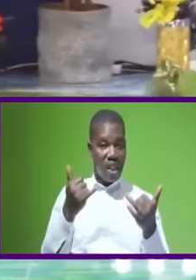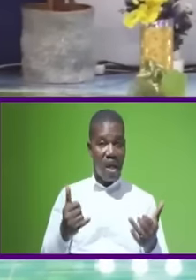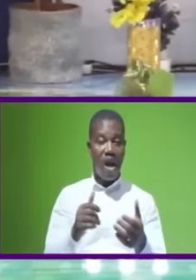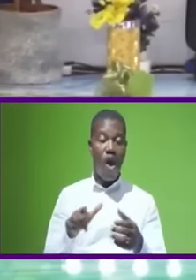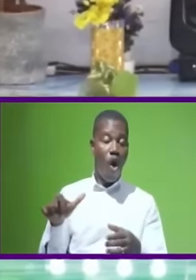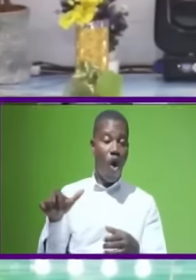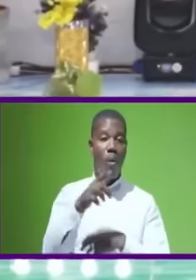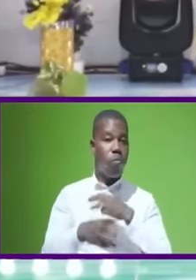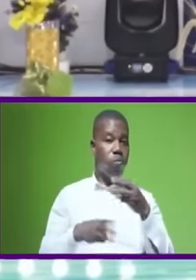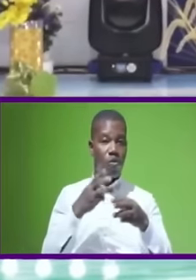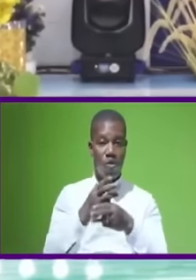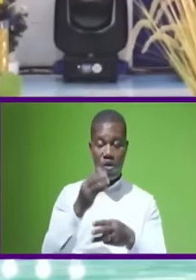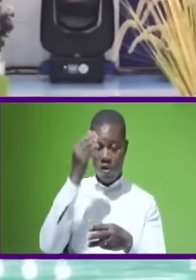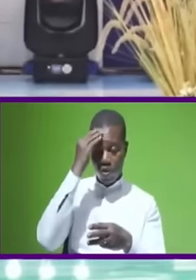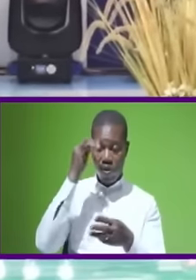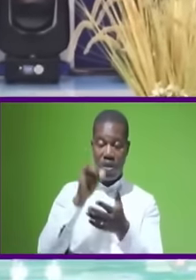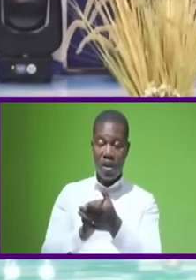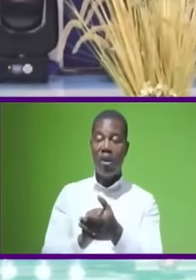easy.